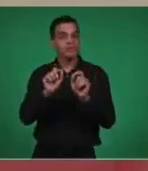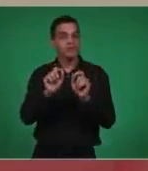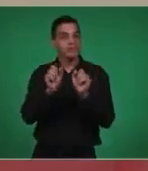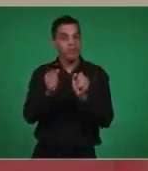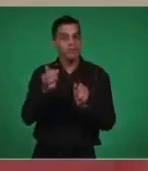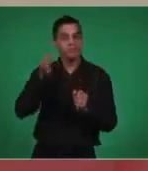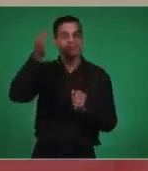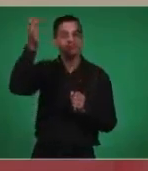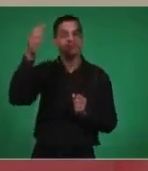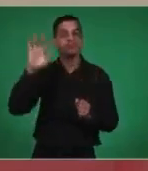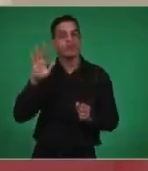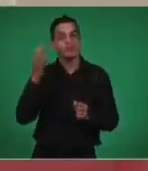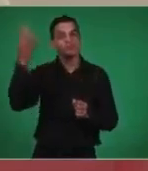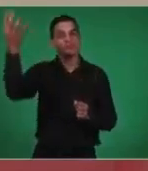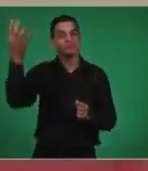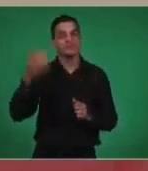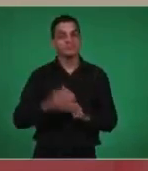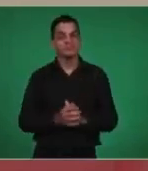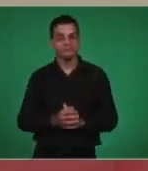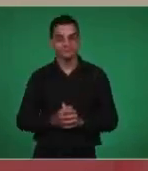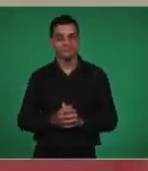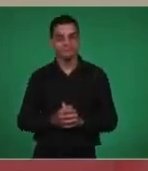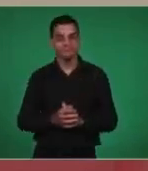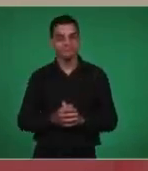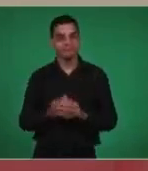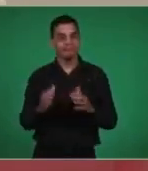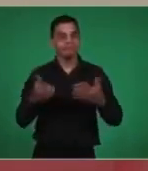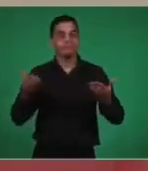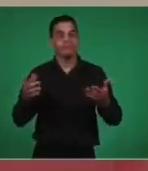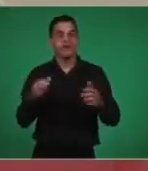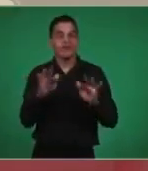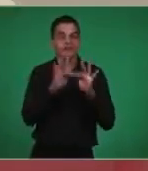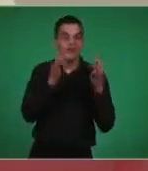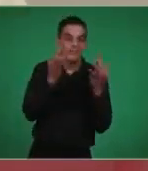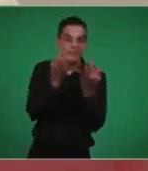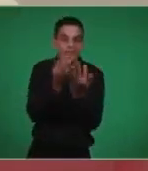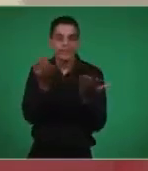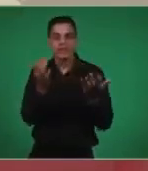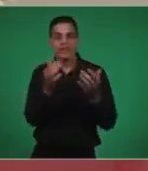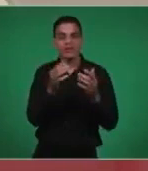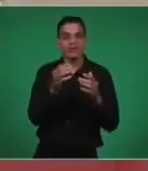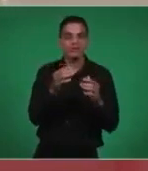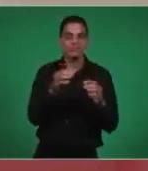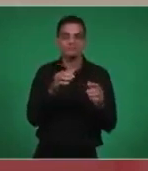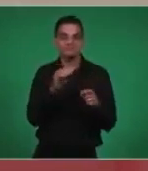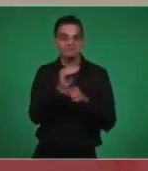I'm not even saying what can happen, the loss of a family member, a father, a mother,